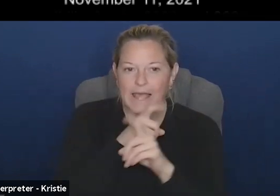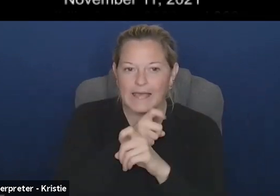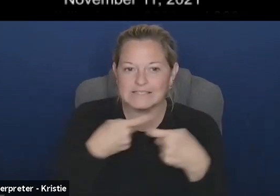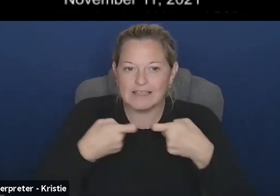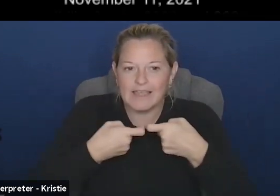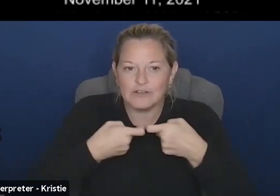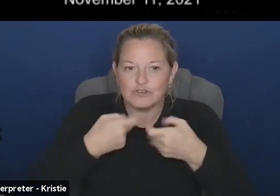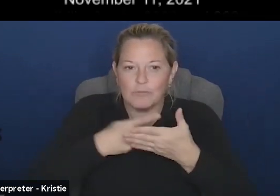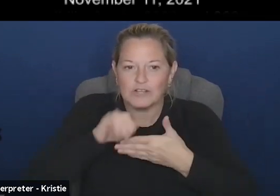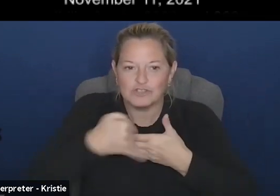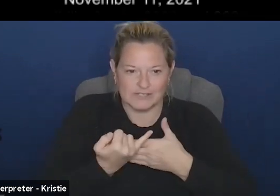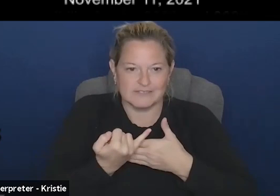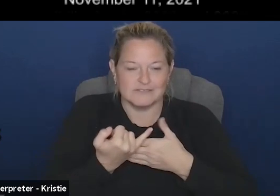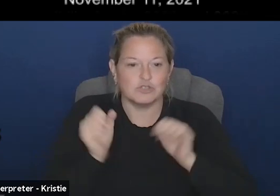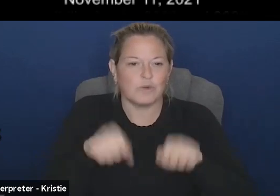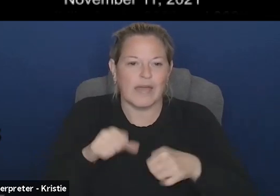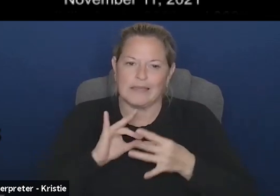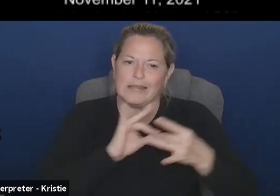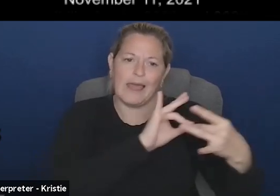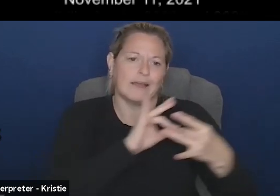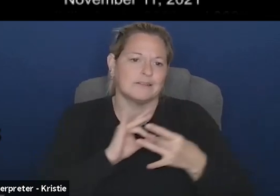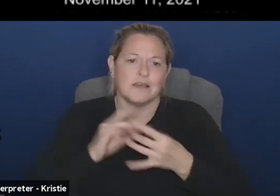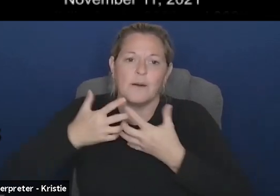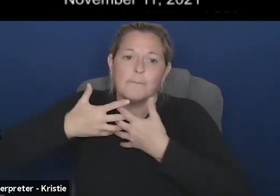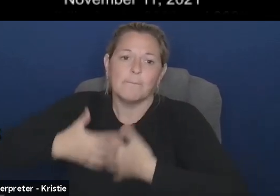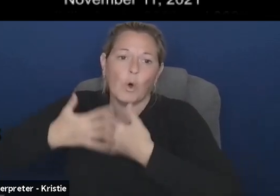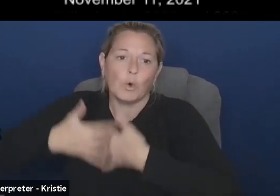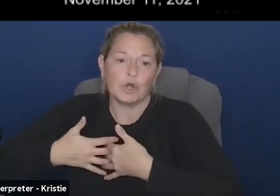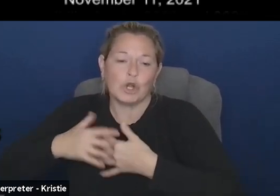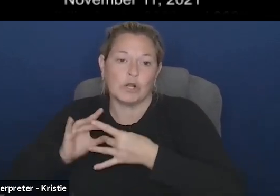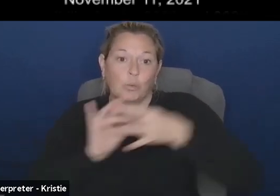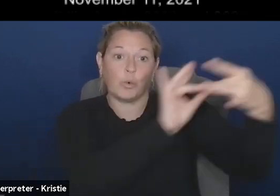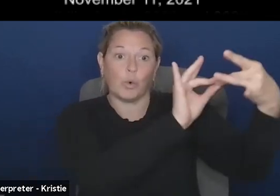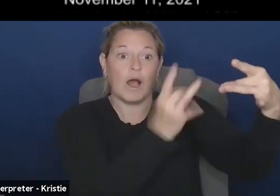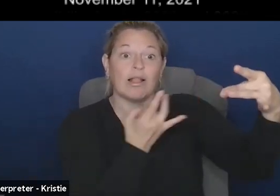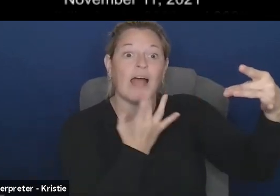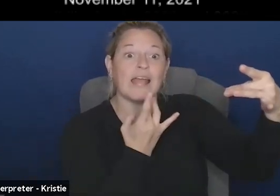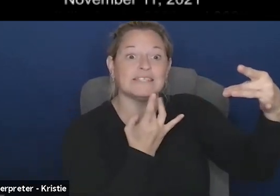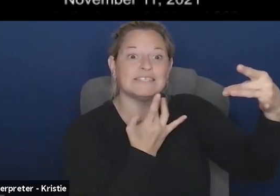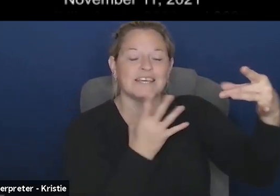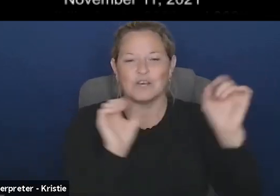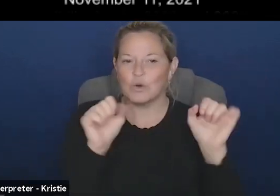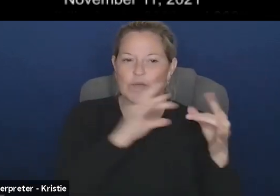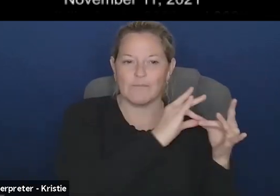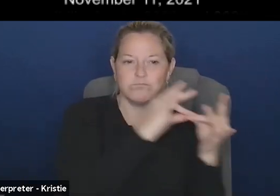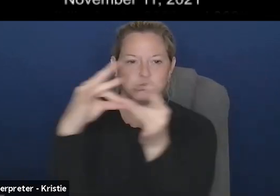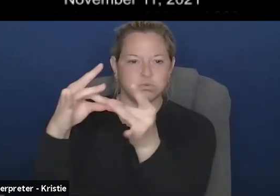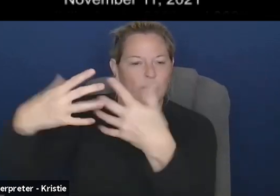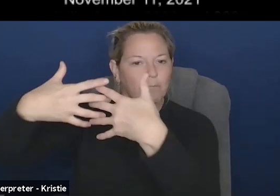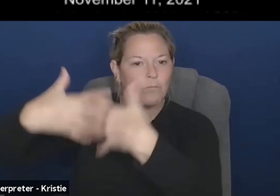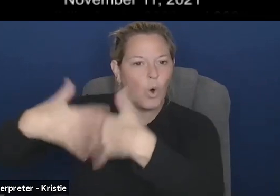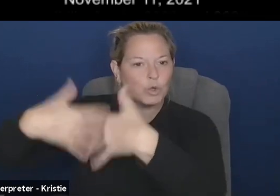electronics projects. You can connect up motors and lights and switches and sensors and all kinds of stuff, and it's